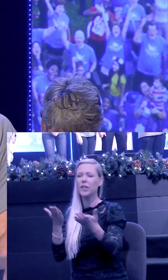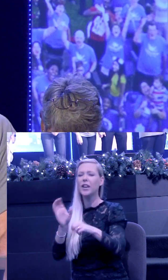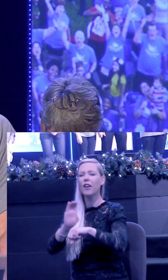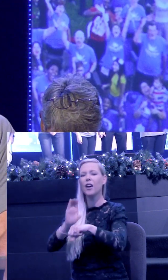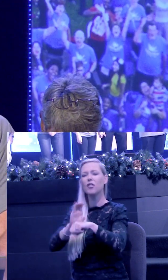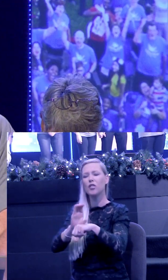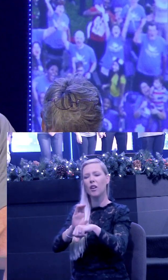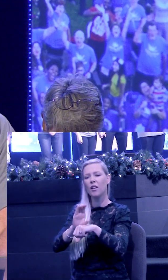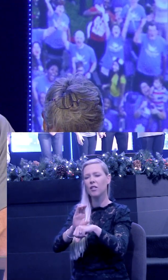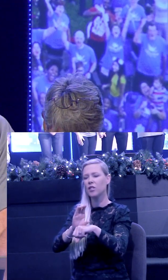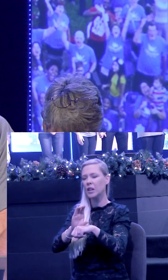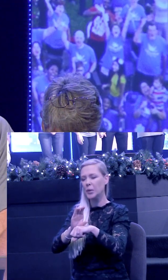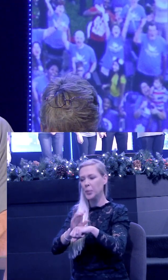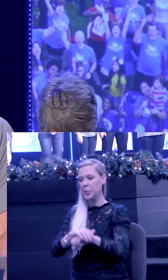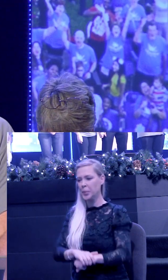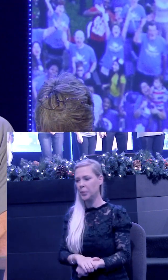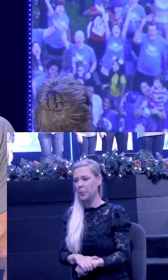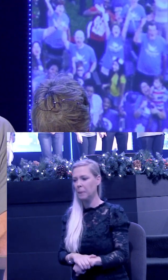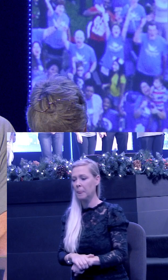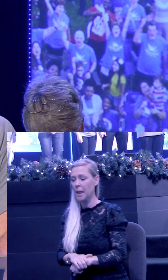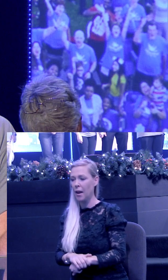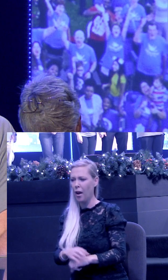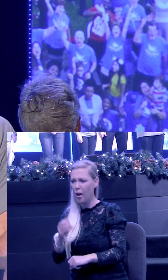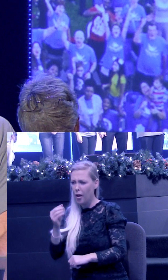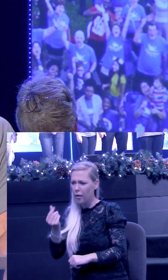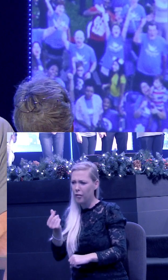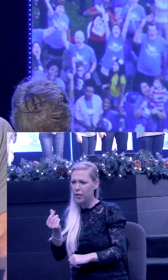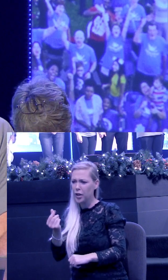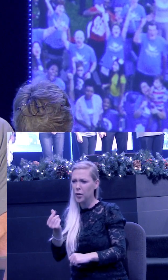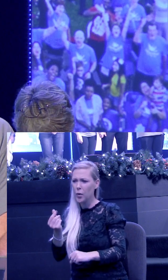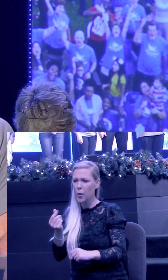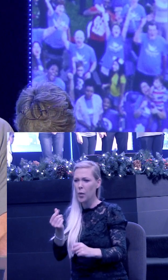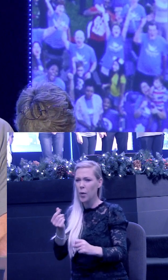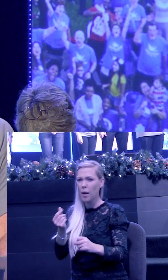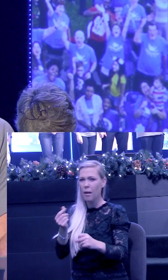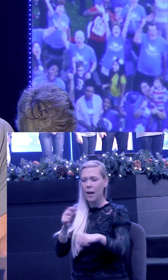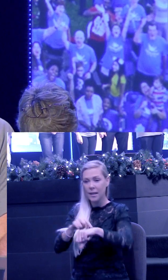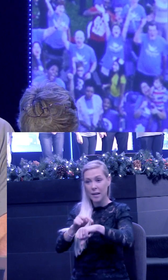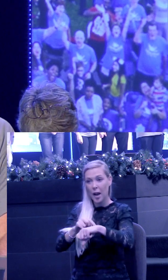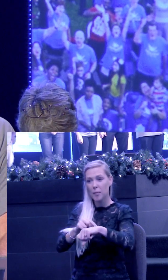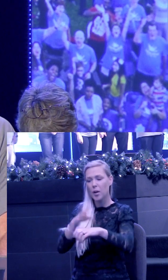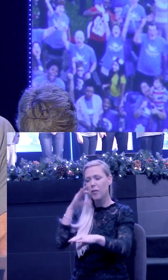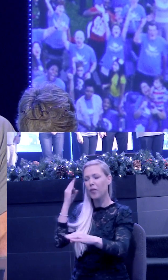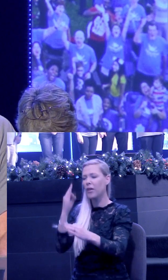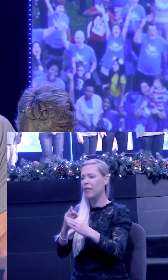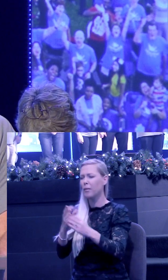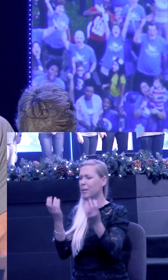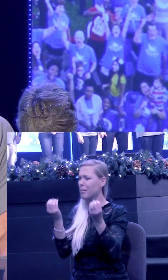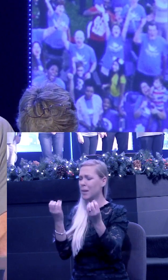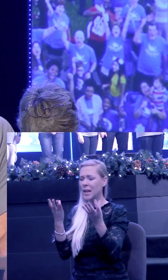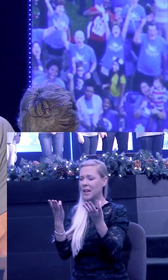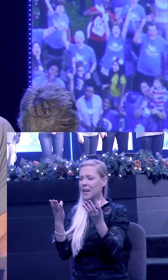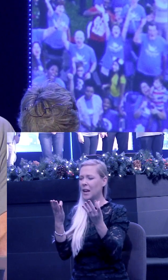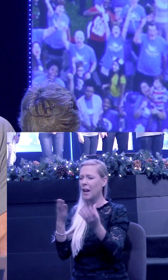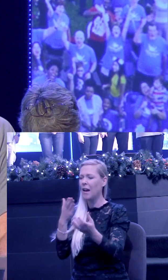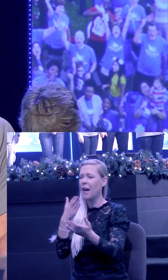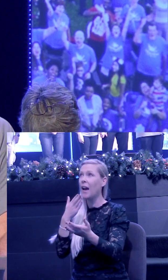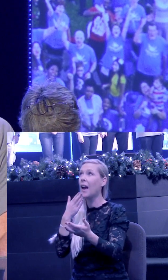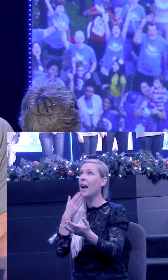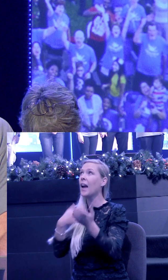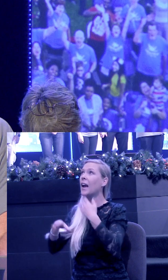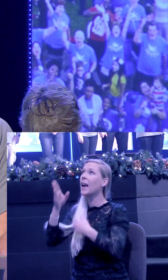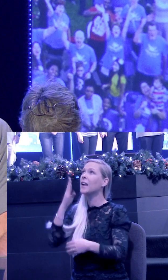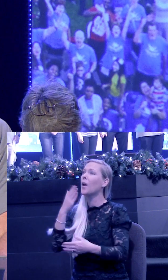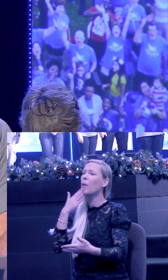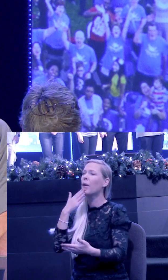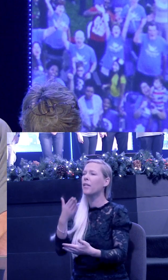on a few of the moments of your faithfulness. There are so many. God, we're thankful that we get